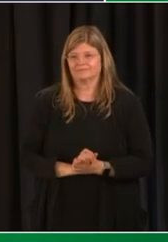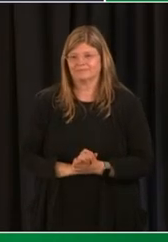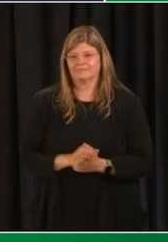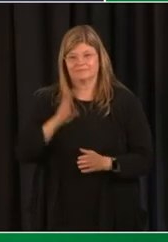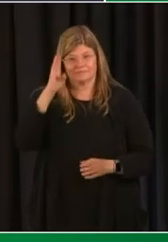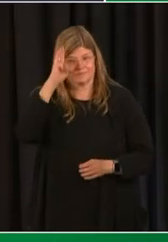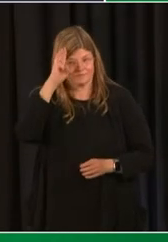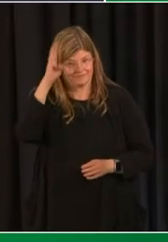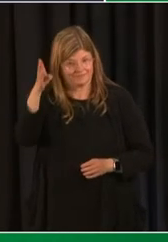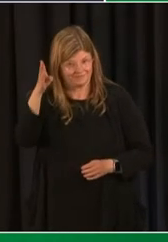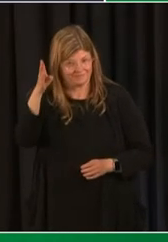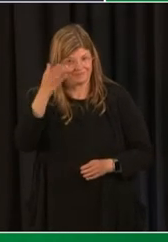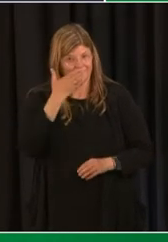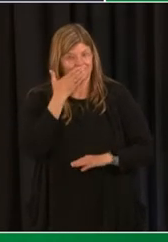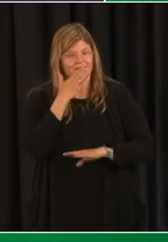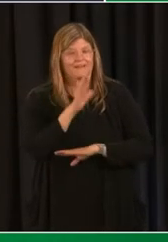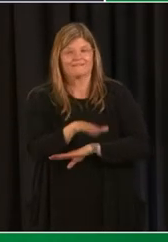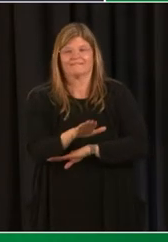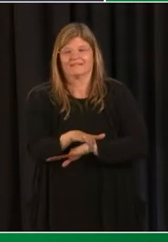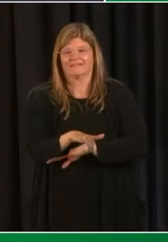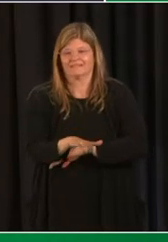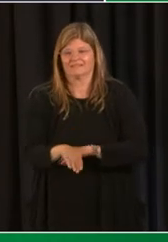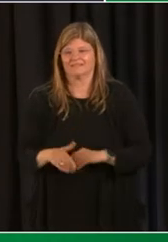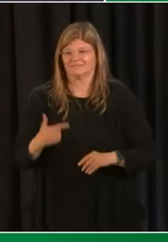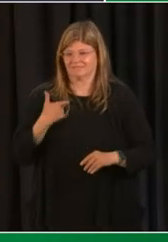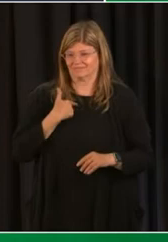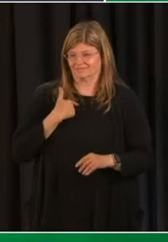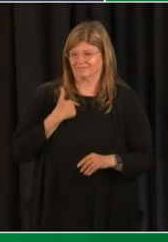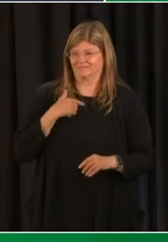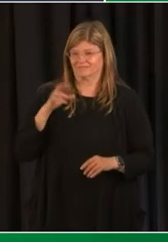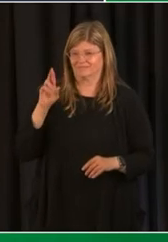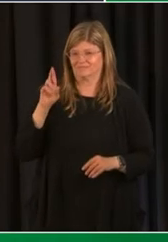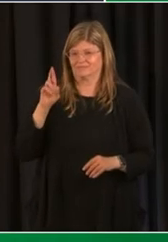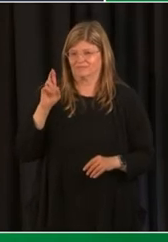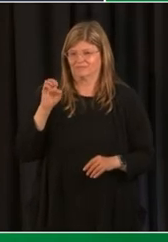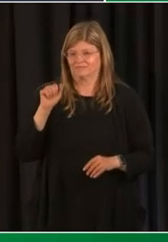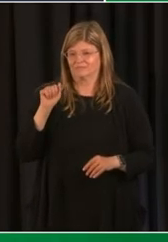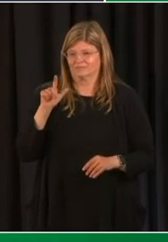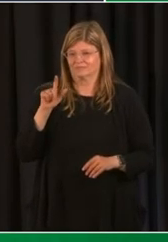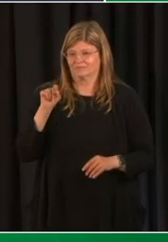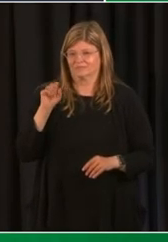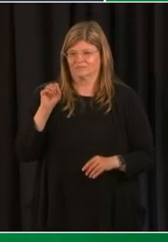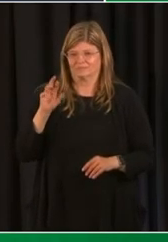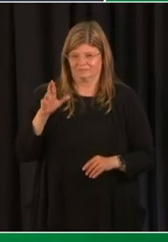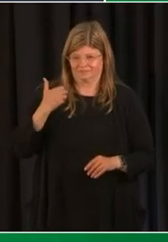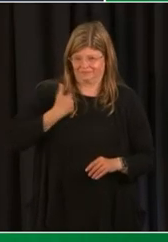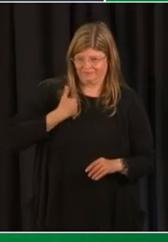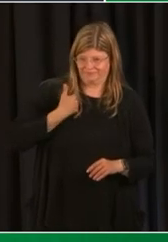Hi, good afternoon. Good afternoon. I'm a realtor here in Ward 8,